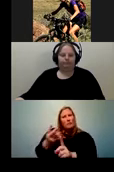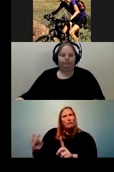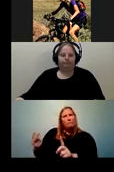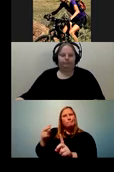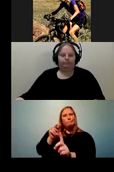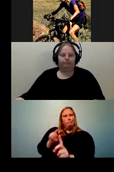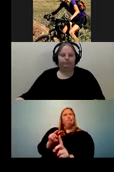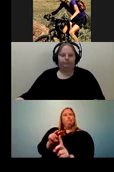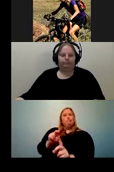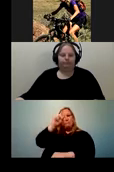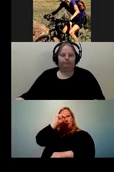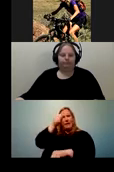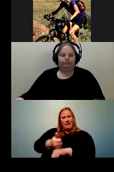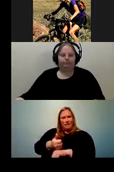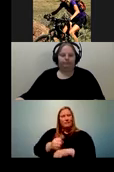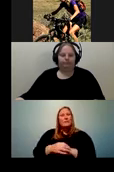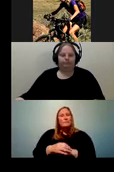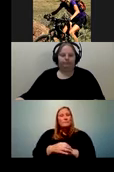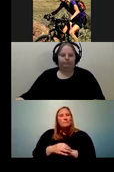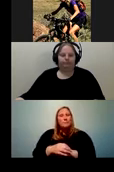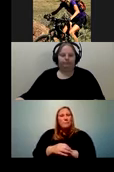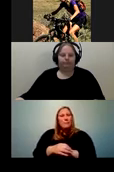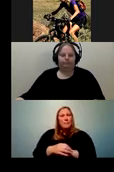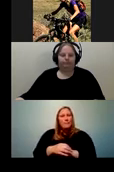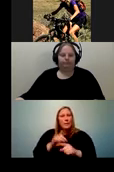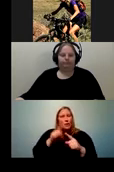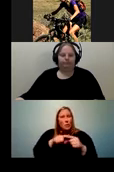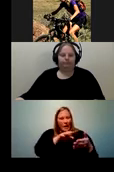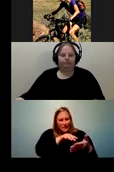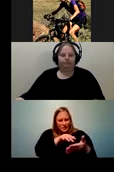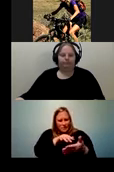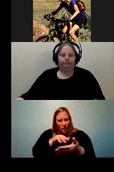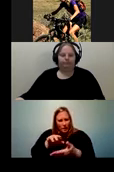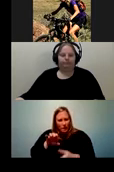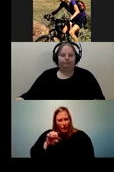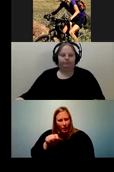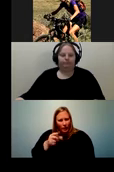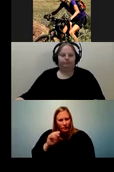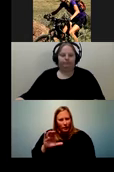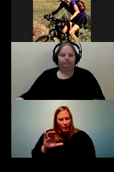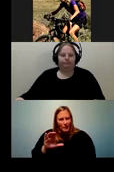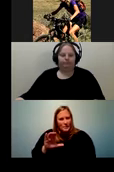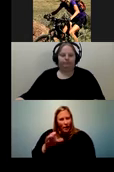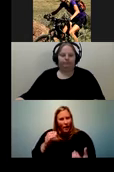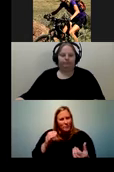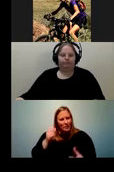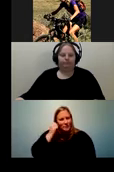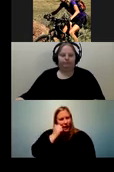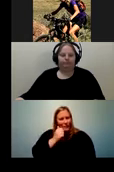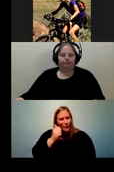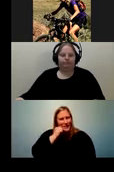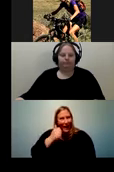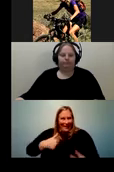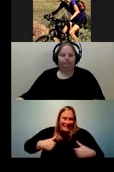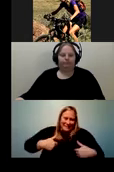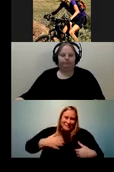a professional mindset, but also, you can't study ethics as much as I have and not have it permeate your life as well.